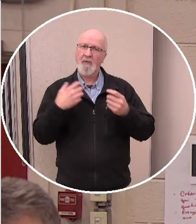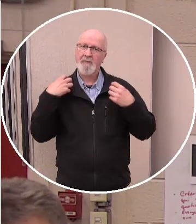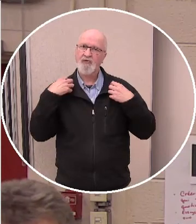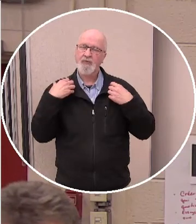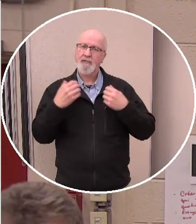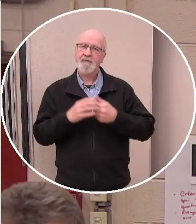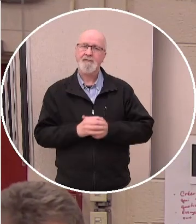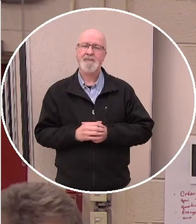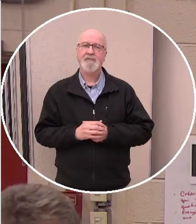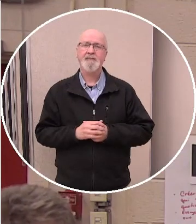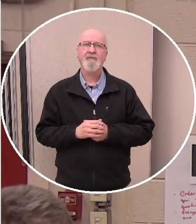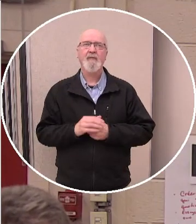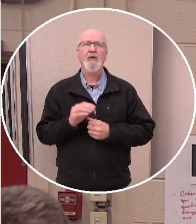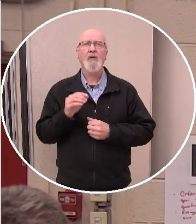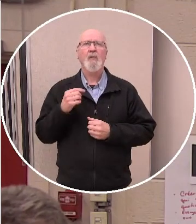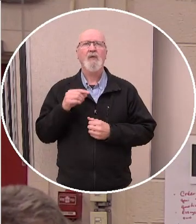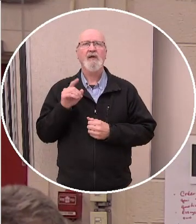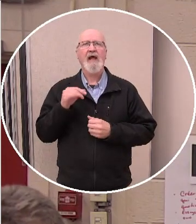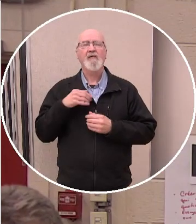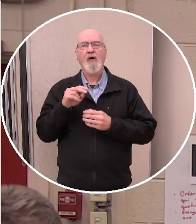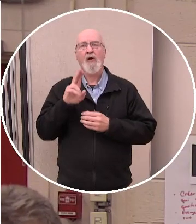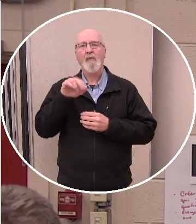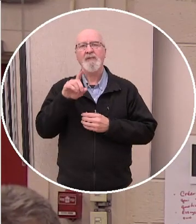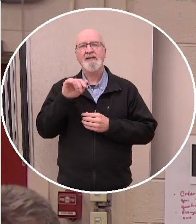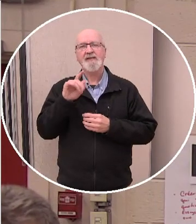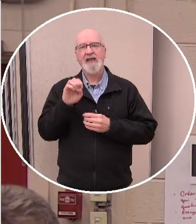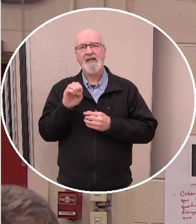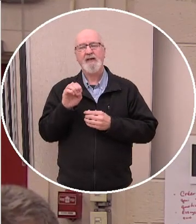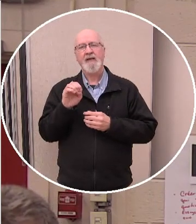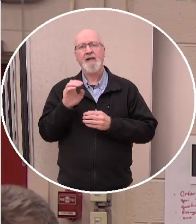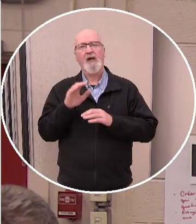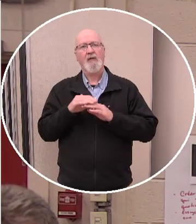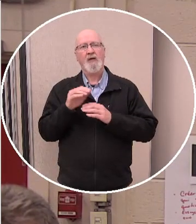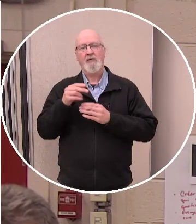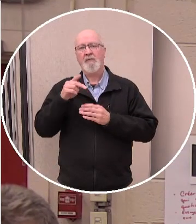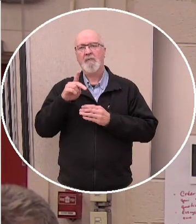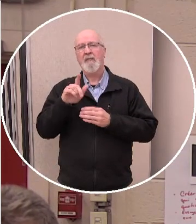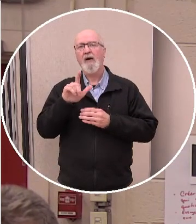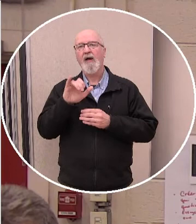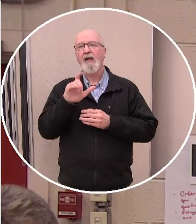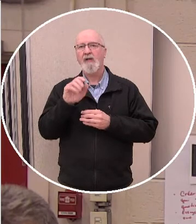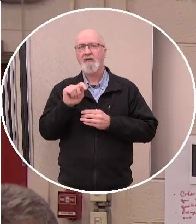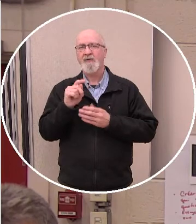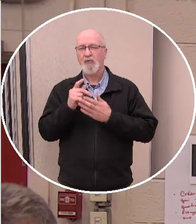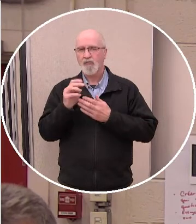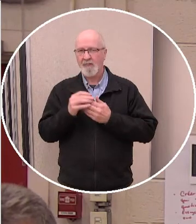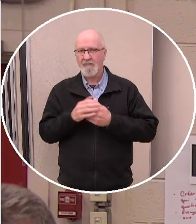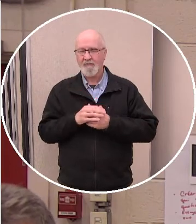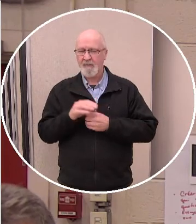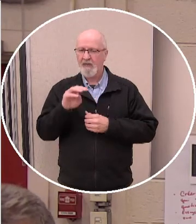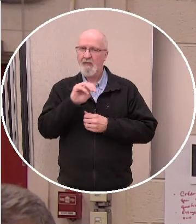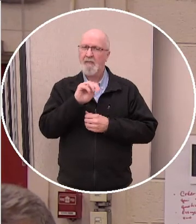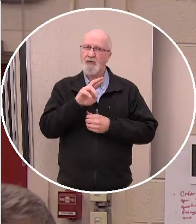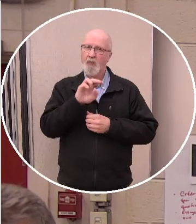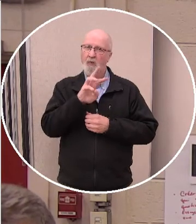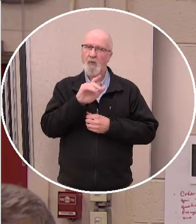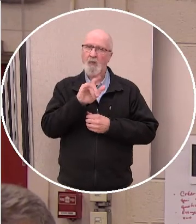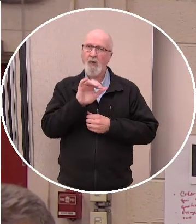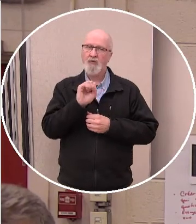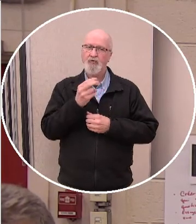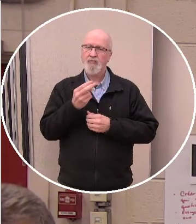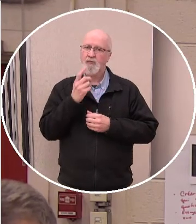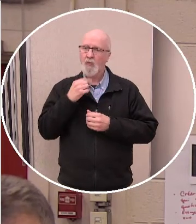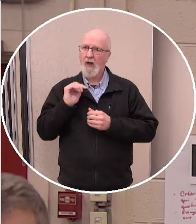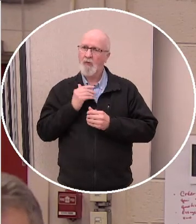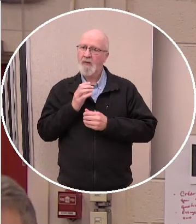We had an update on the No Finals pilot. Mr. Walsh updated the committee on